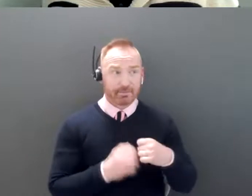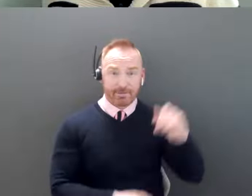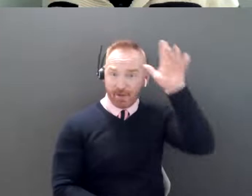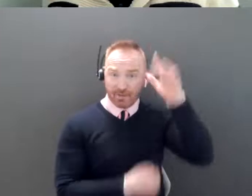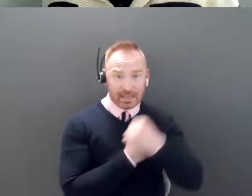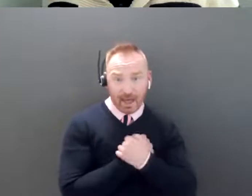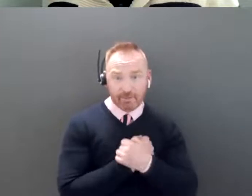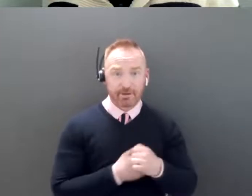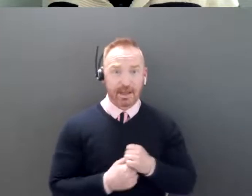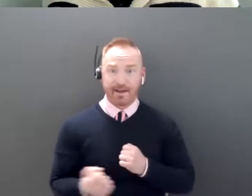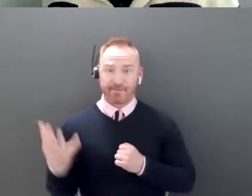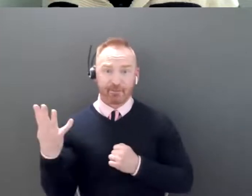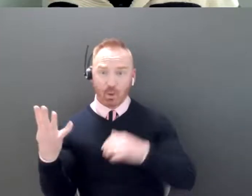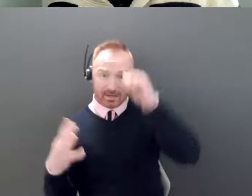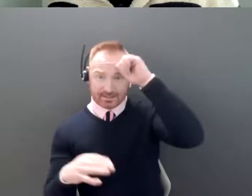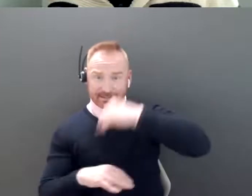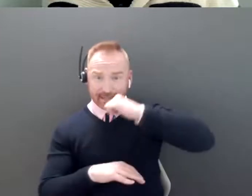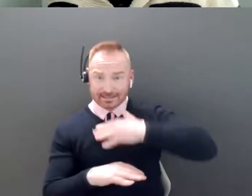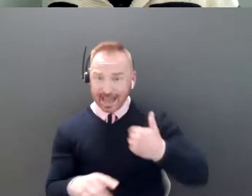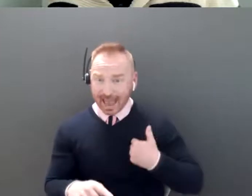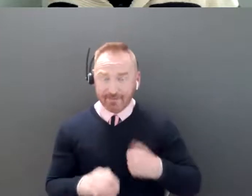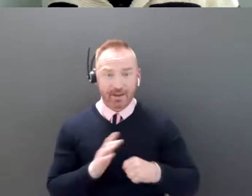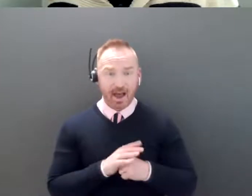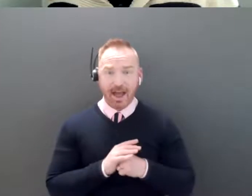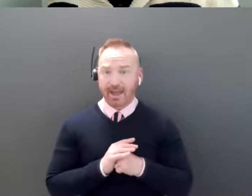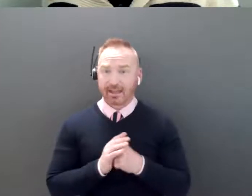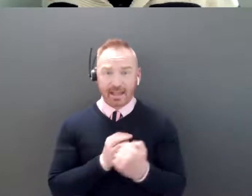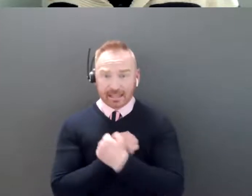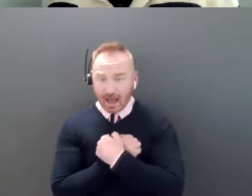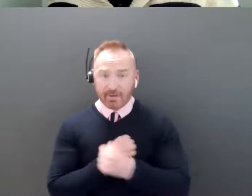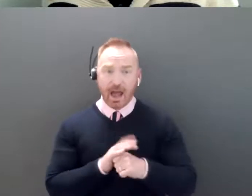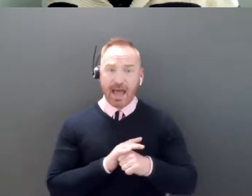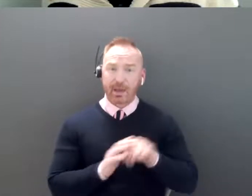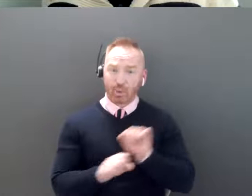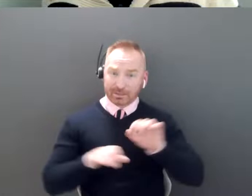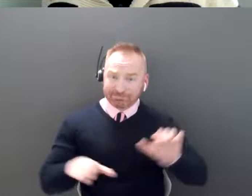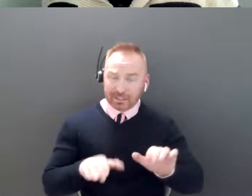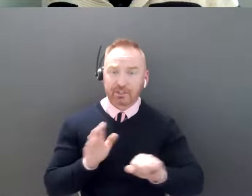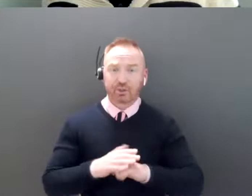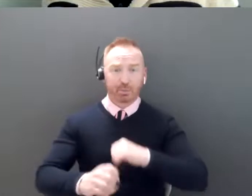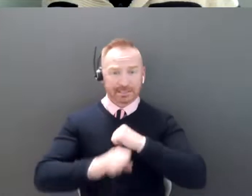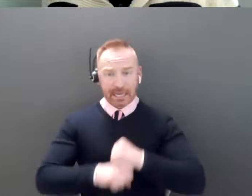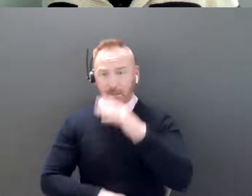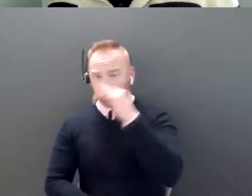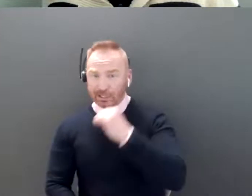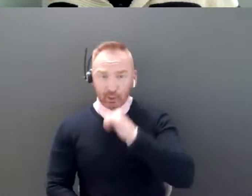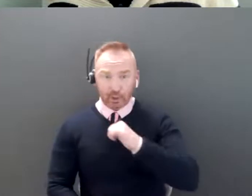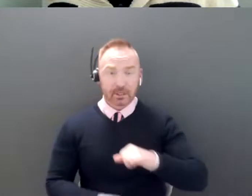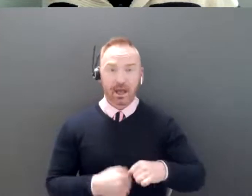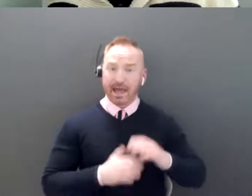and I work actively to look at protecting boys and girls. And if I have clients who are men who are abused,